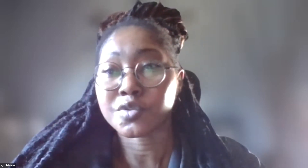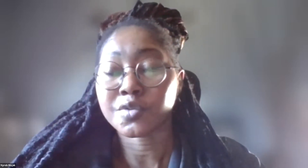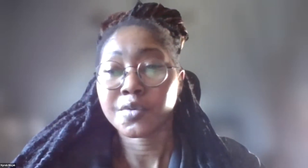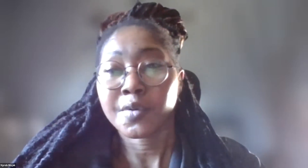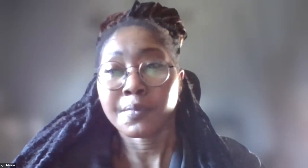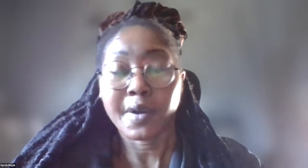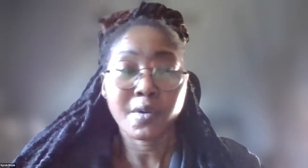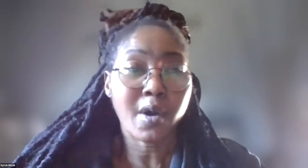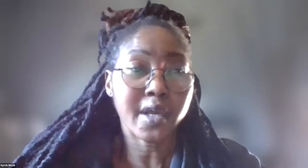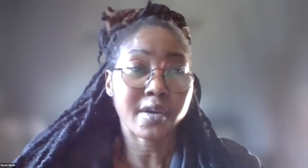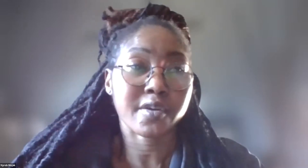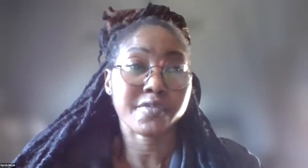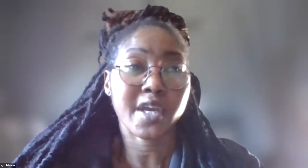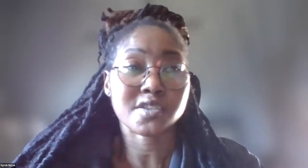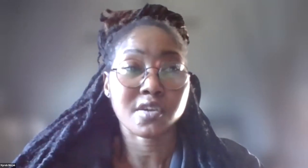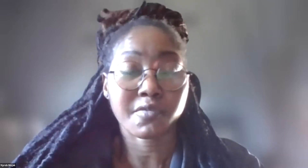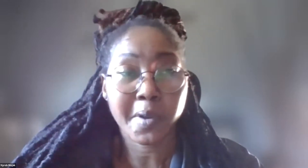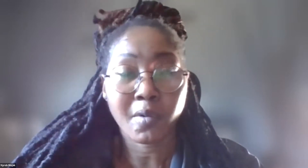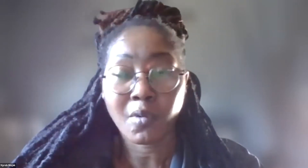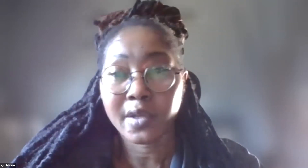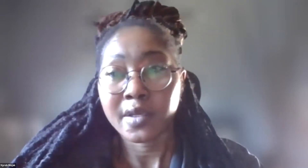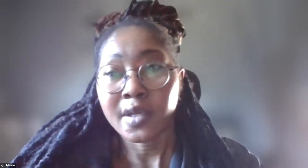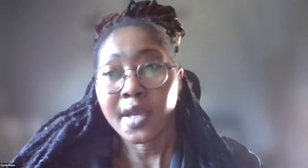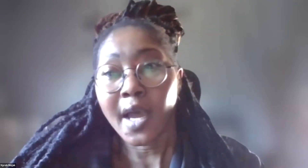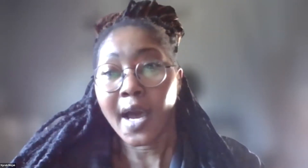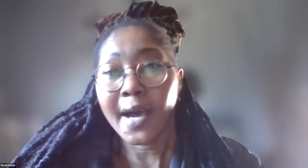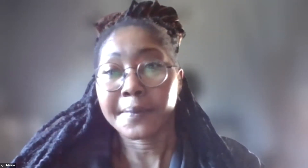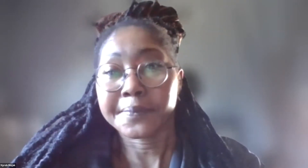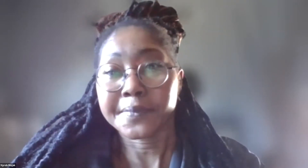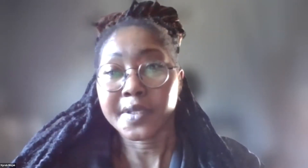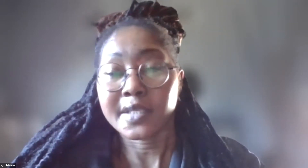to Paraquad. I don't know if you guys heard of Paraquad.